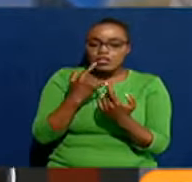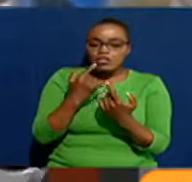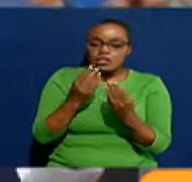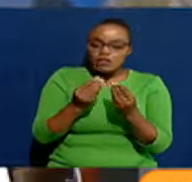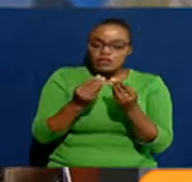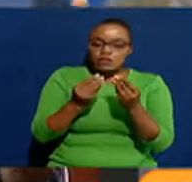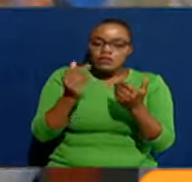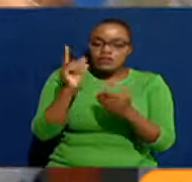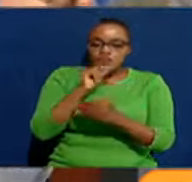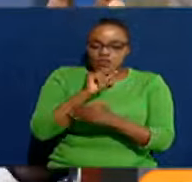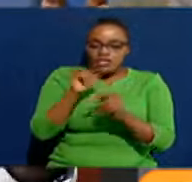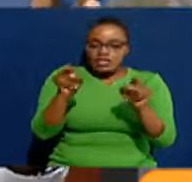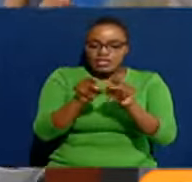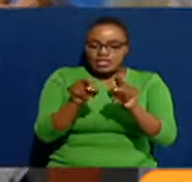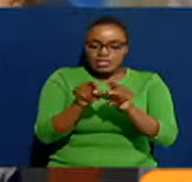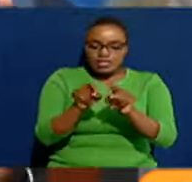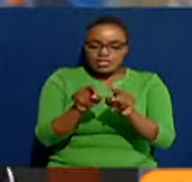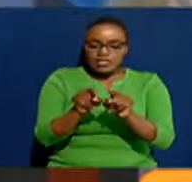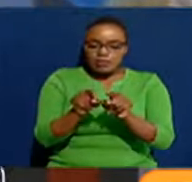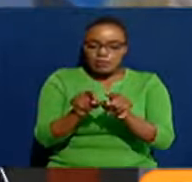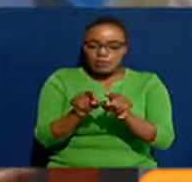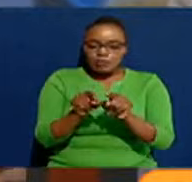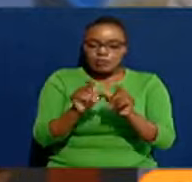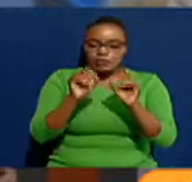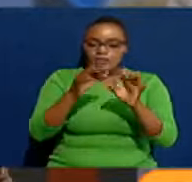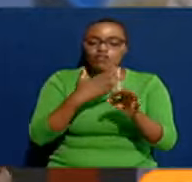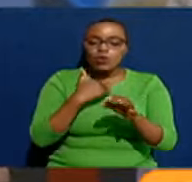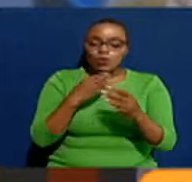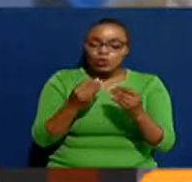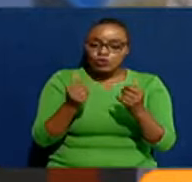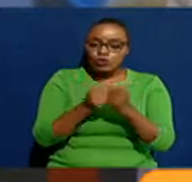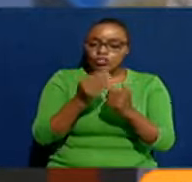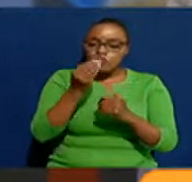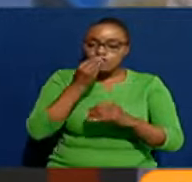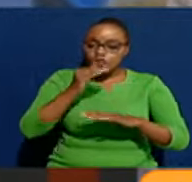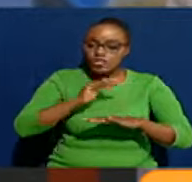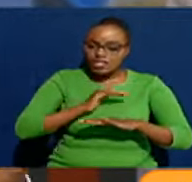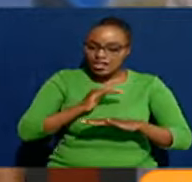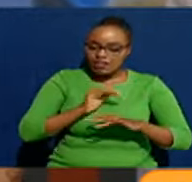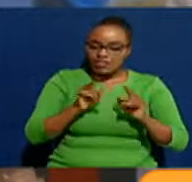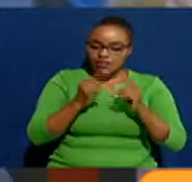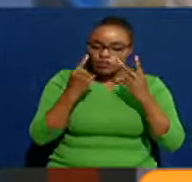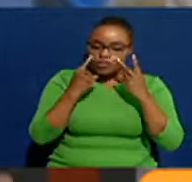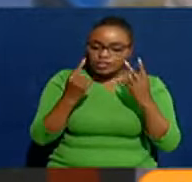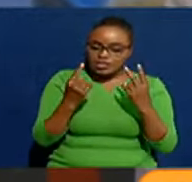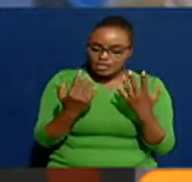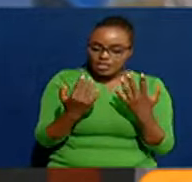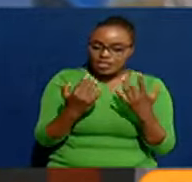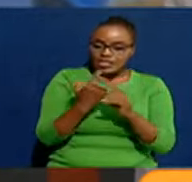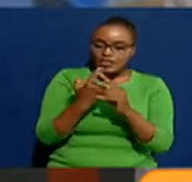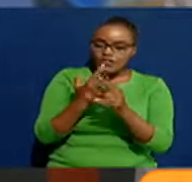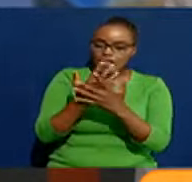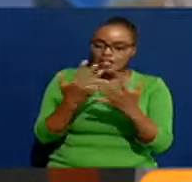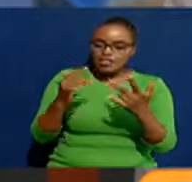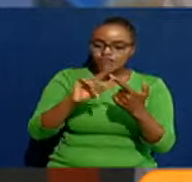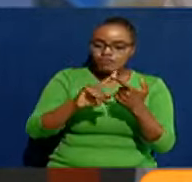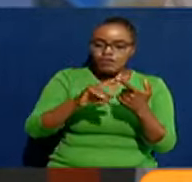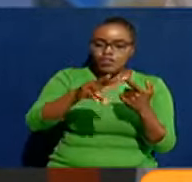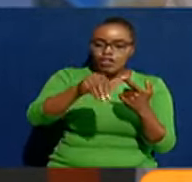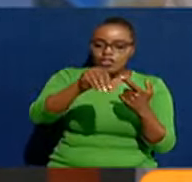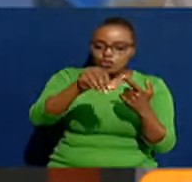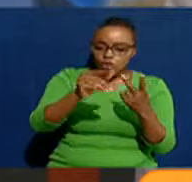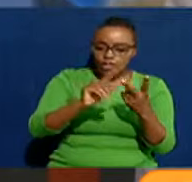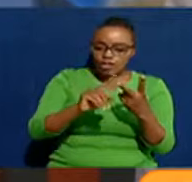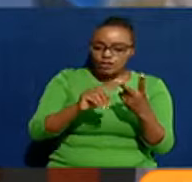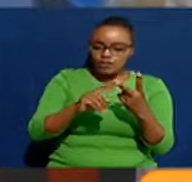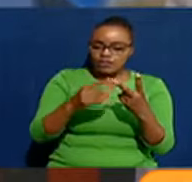has addressed, say, Jeff, if you want to deal with food security, you must look at several things. You must look at the soil, you